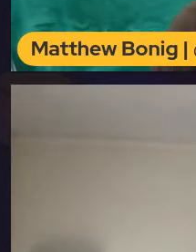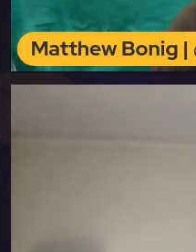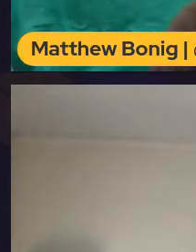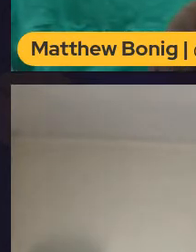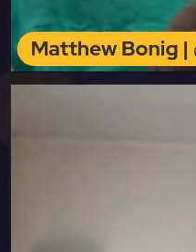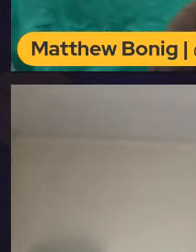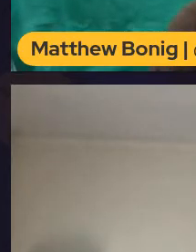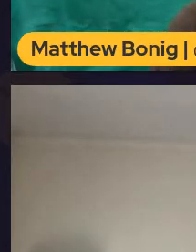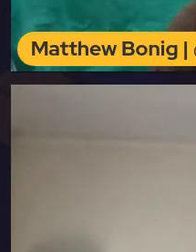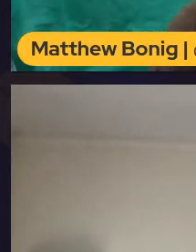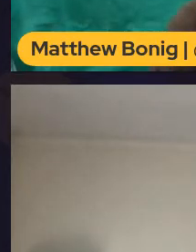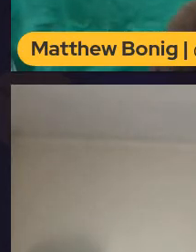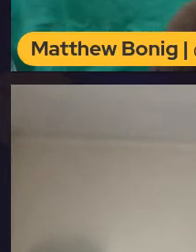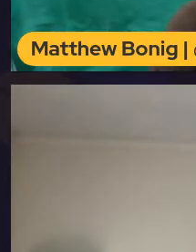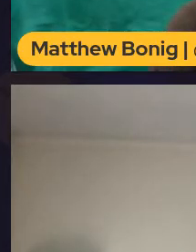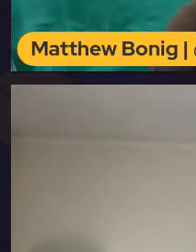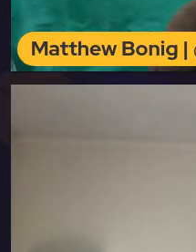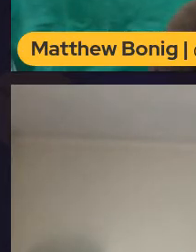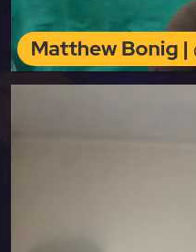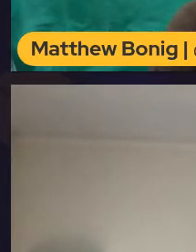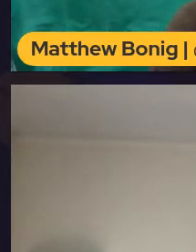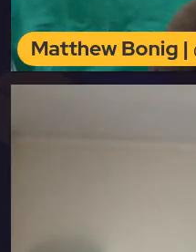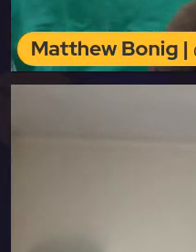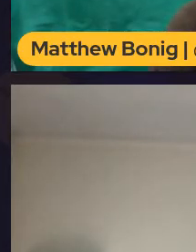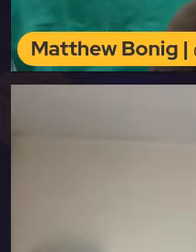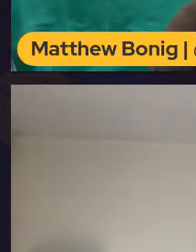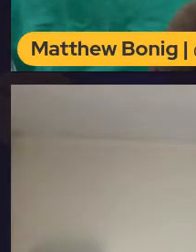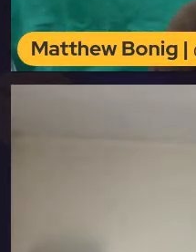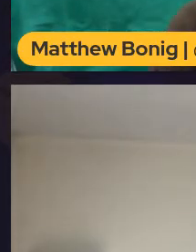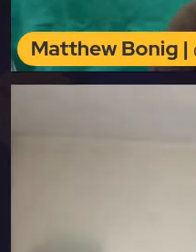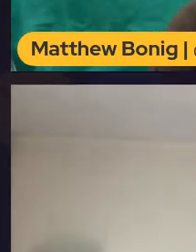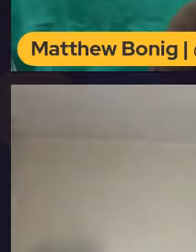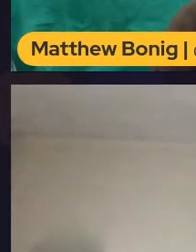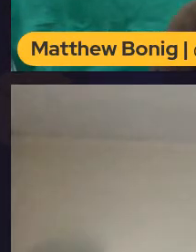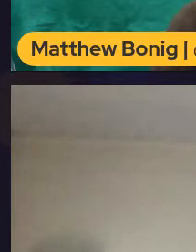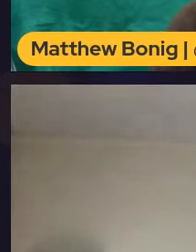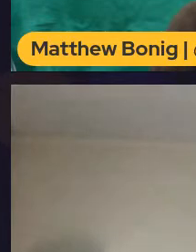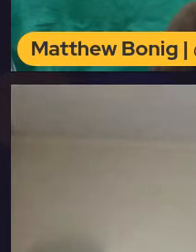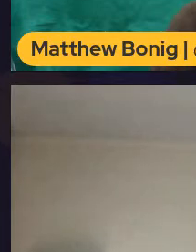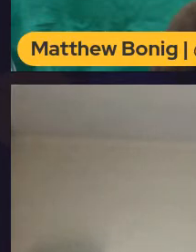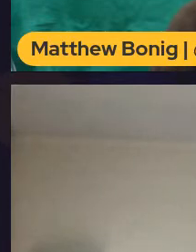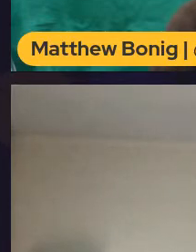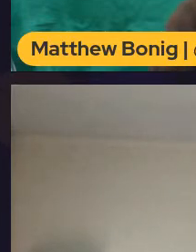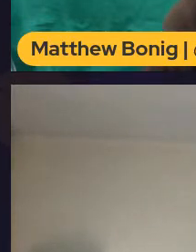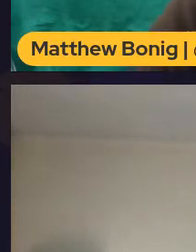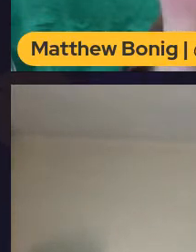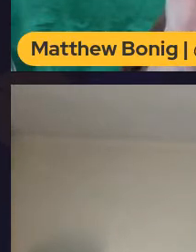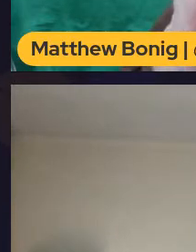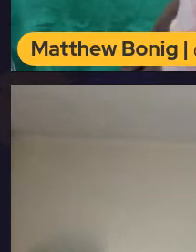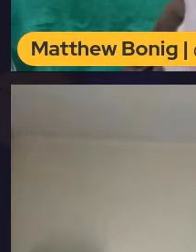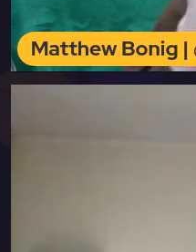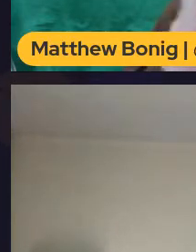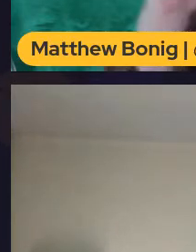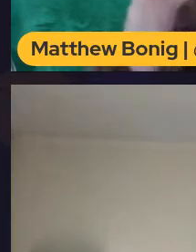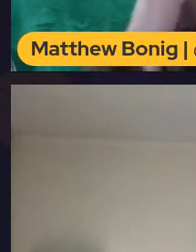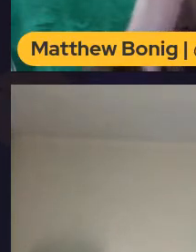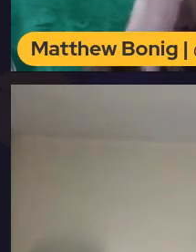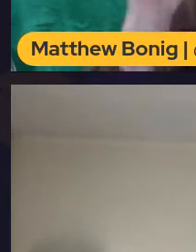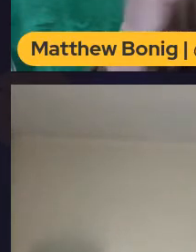on the track 2 channel, and I'll go ahead and post on the track 1 channel as well. I'll post a link to a place where you can get your